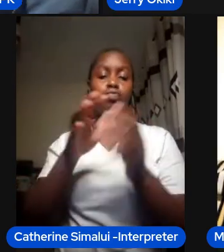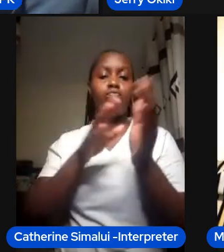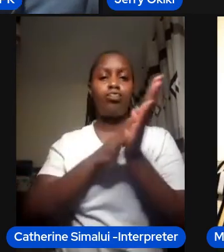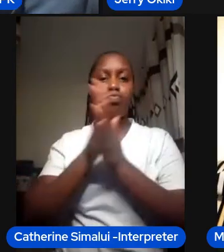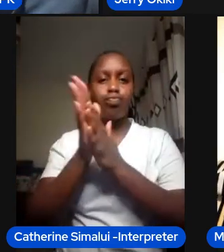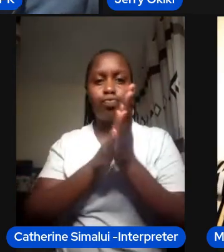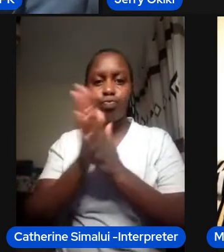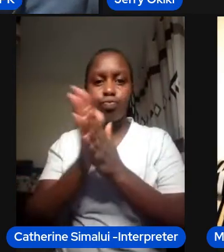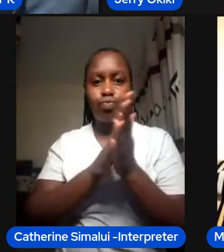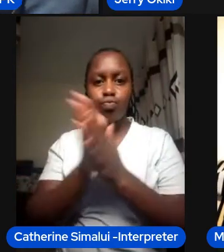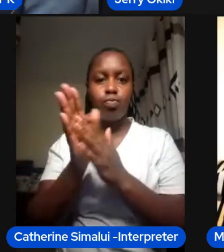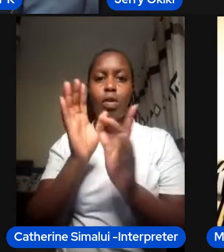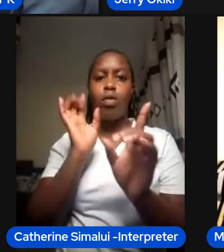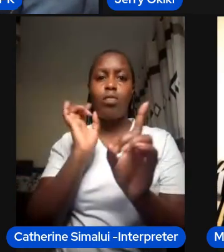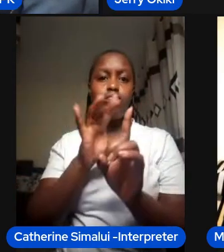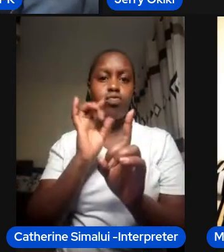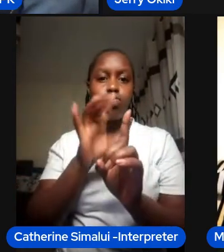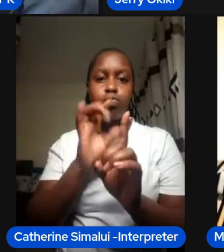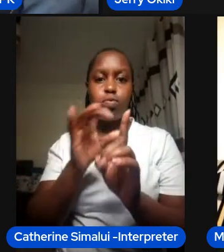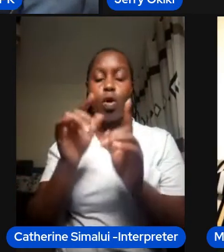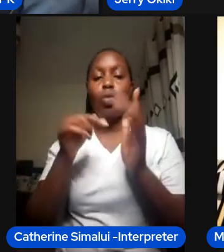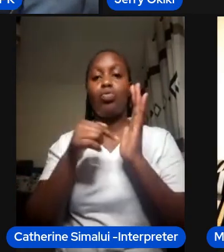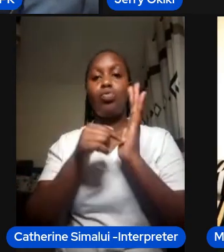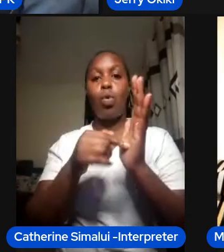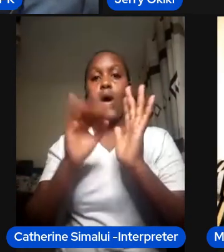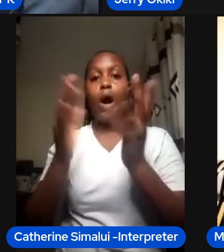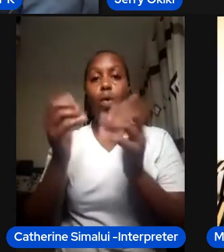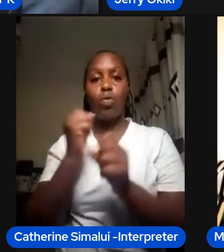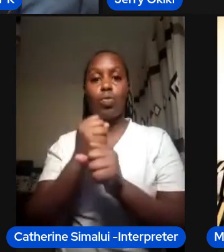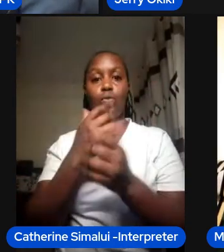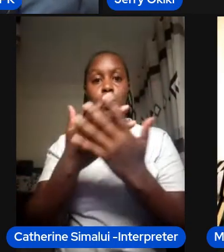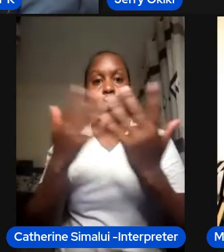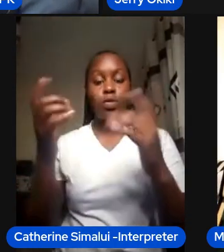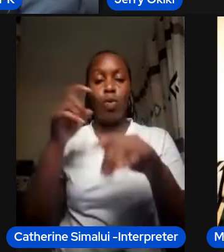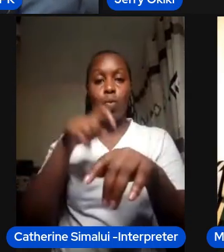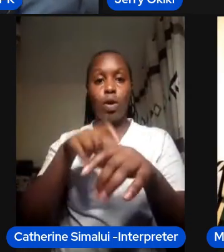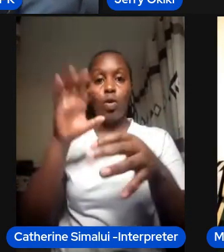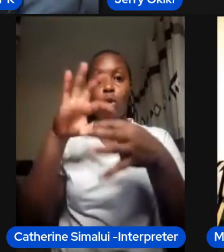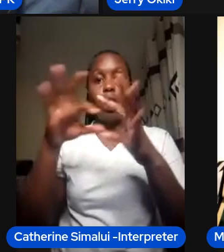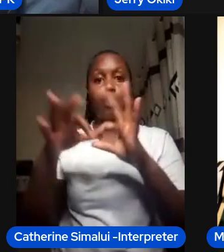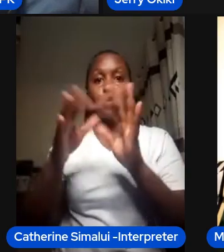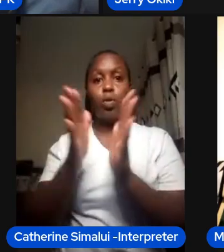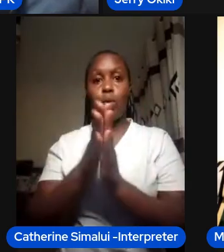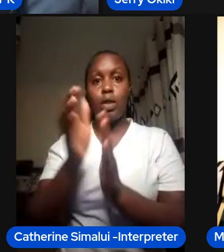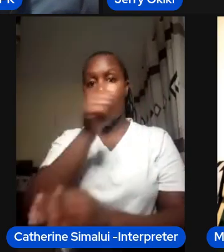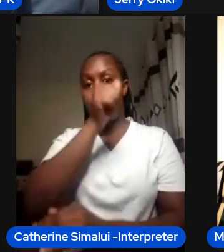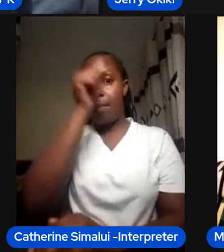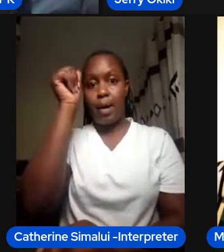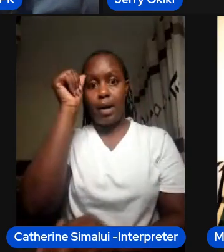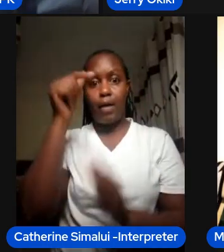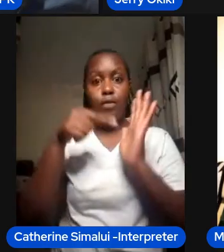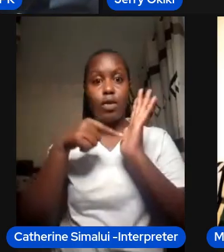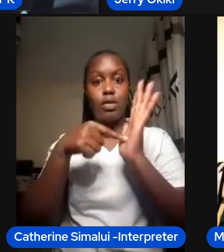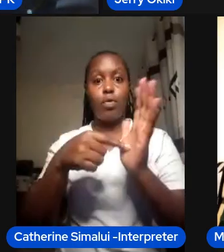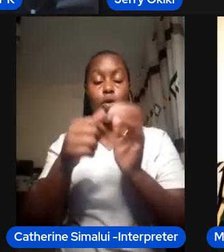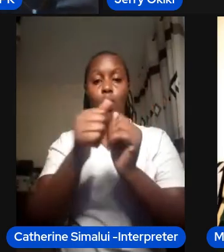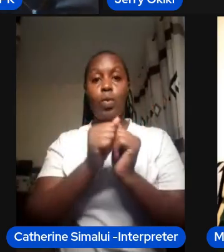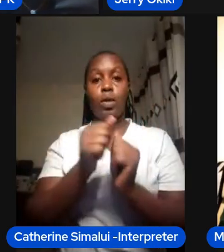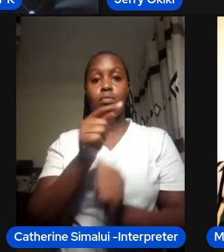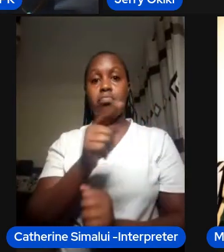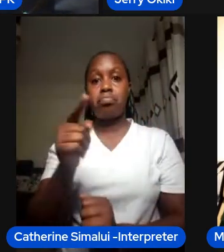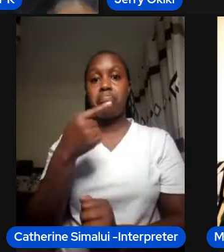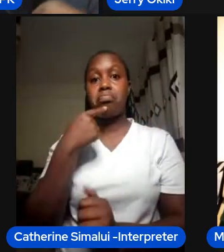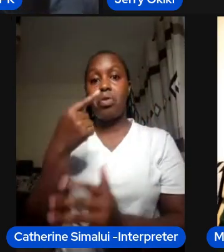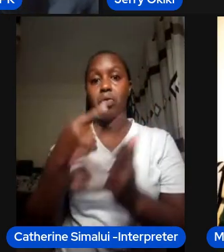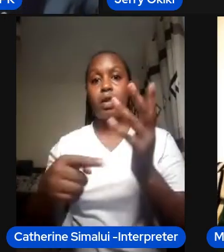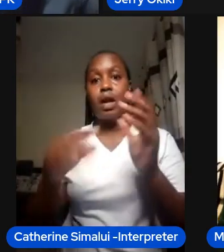how we overcame things. So when collaborating with the brands, like let's say if you're collaborating with Downy, you can say, I'll use myself as an